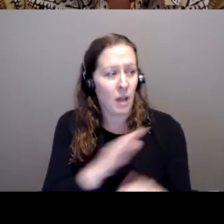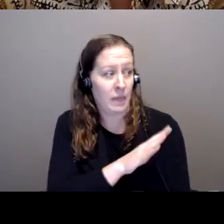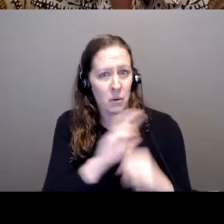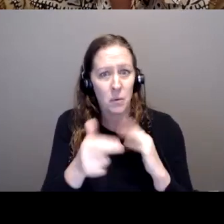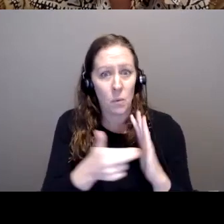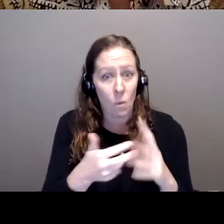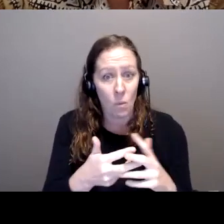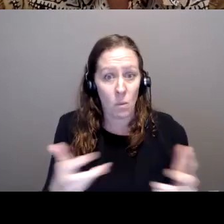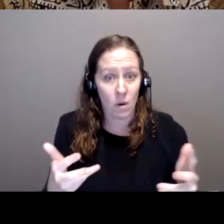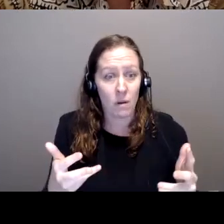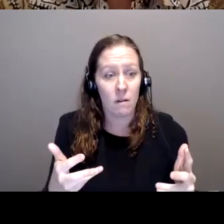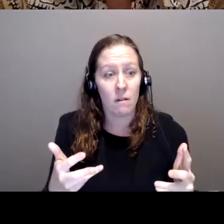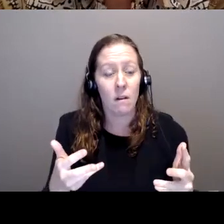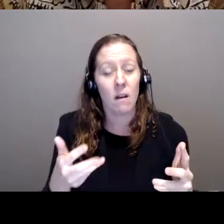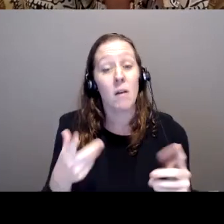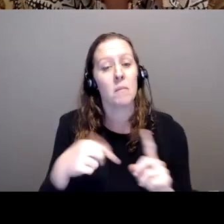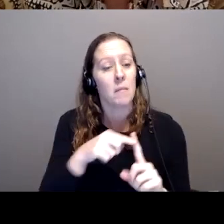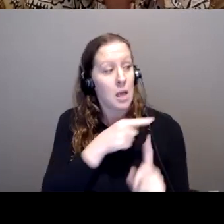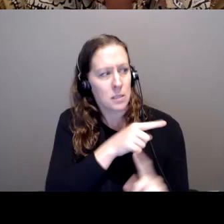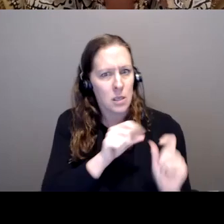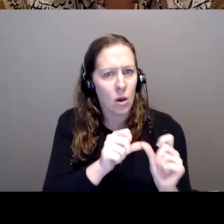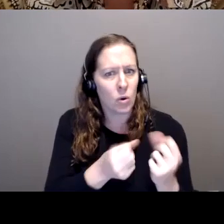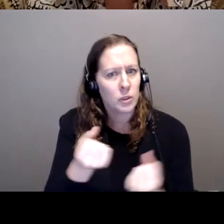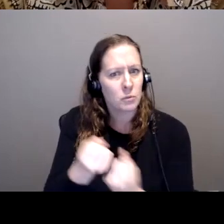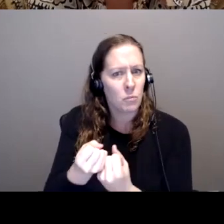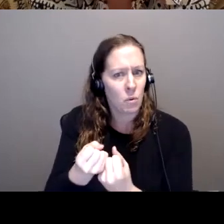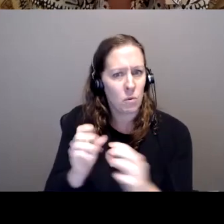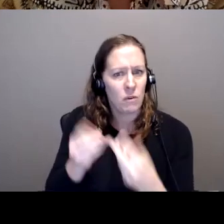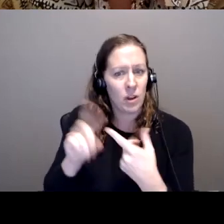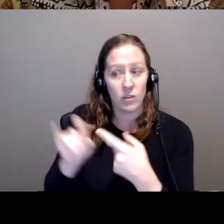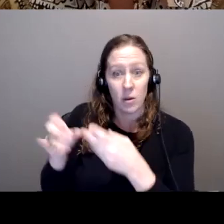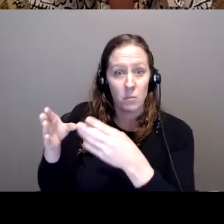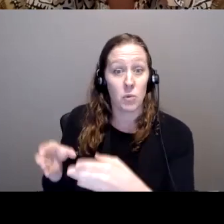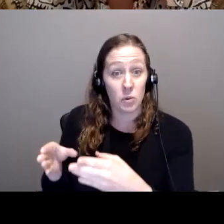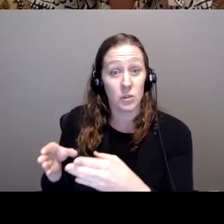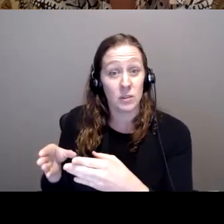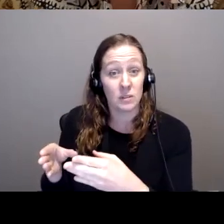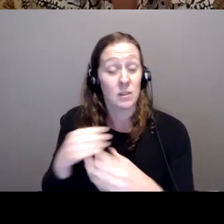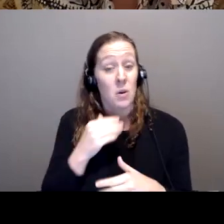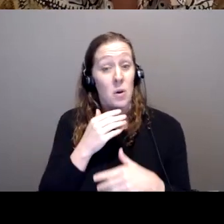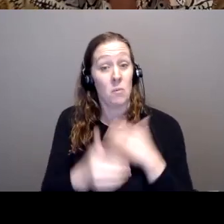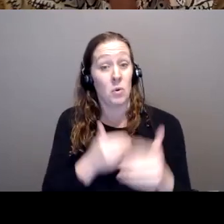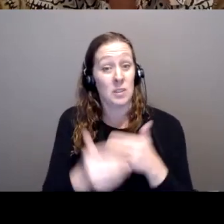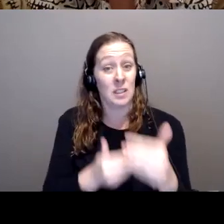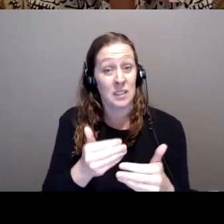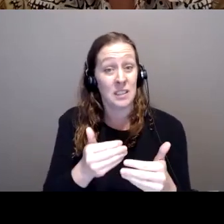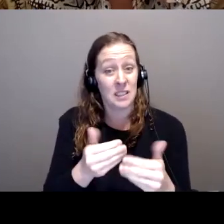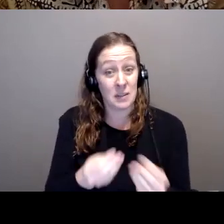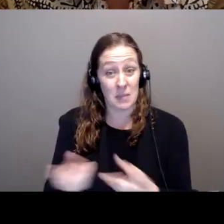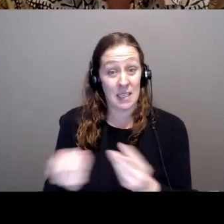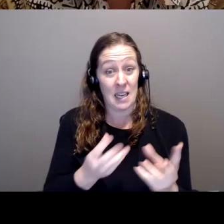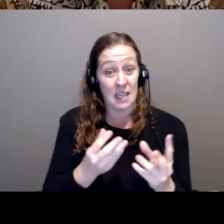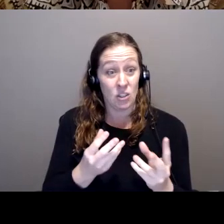be, and what ongoing support that they can provide once the process of mediation